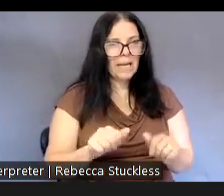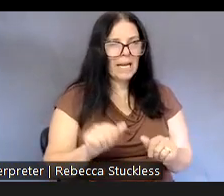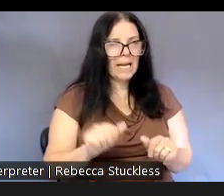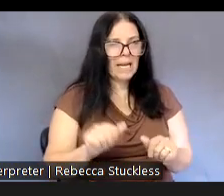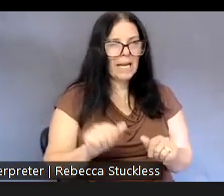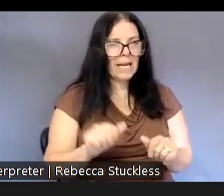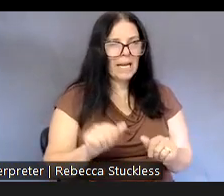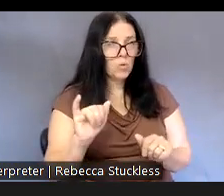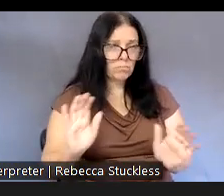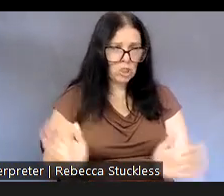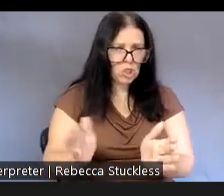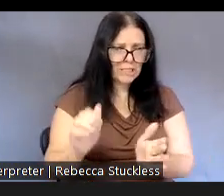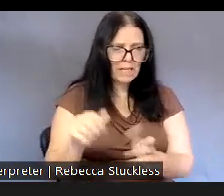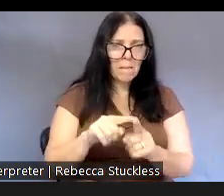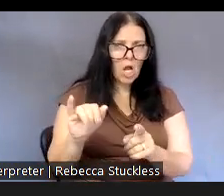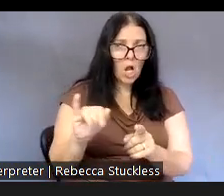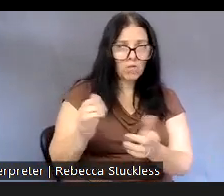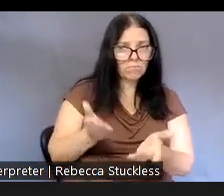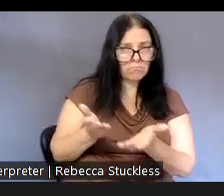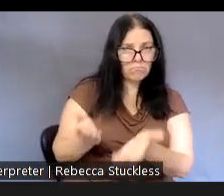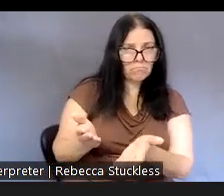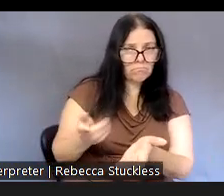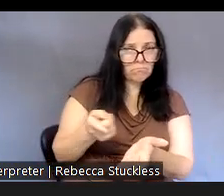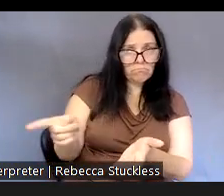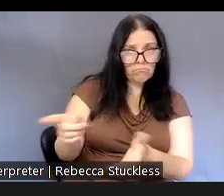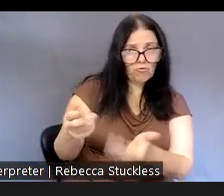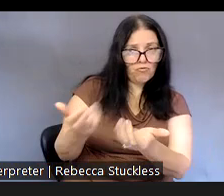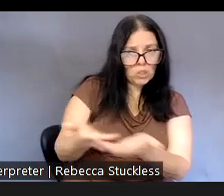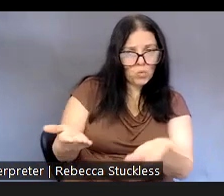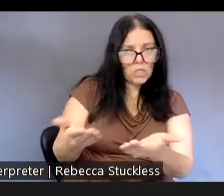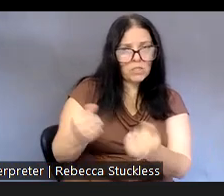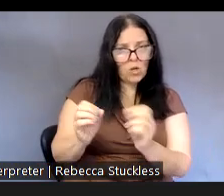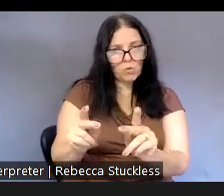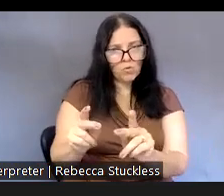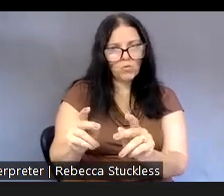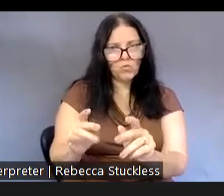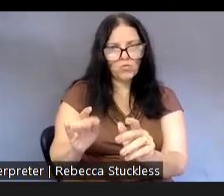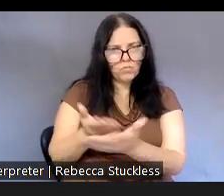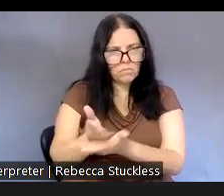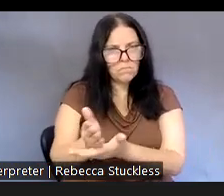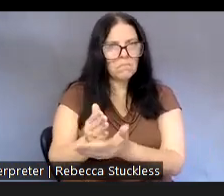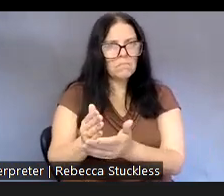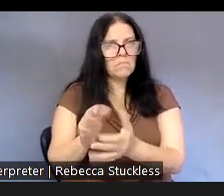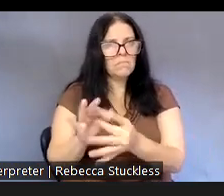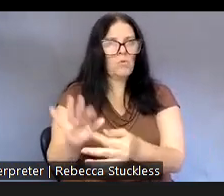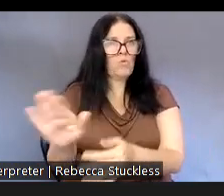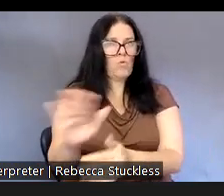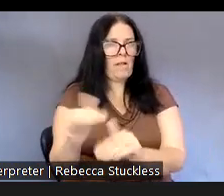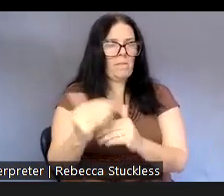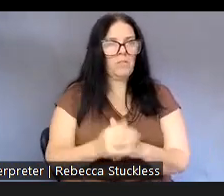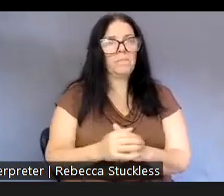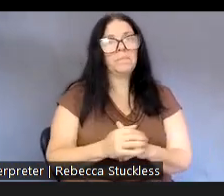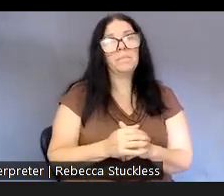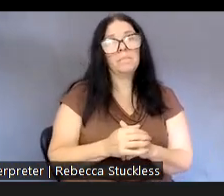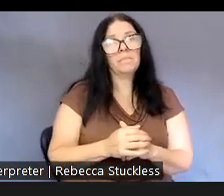toward resources and opportunities to challenge self-imposed limitations. And finally, we